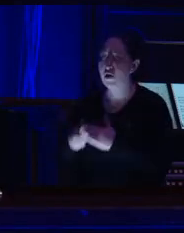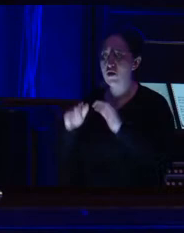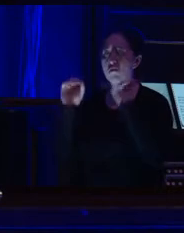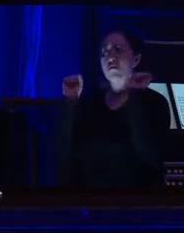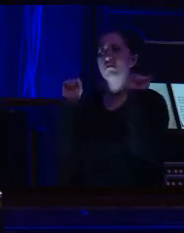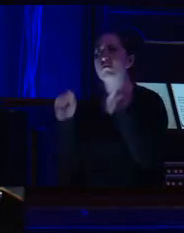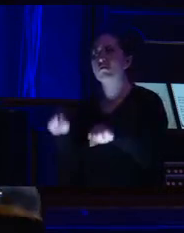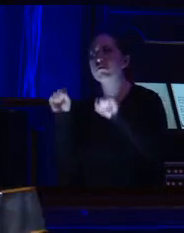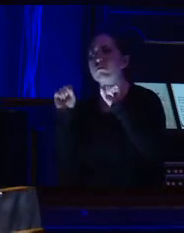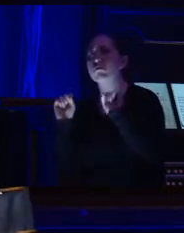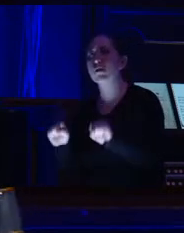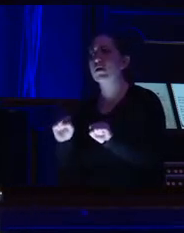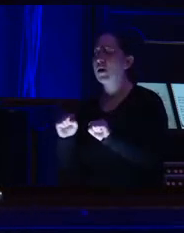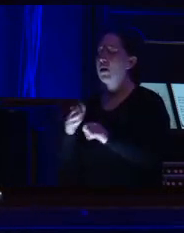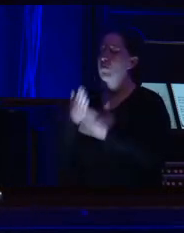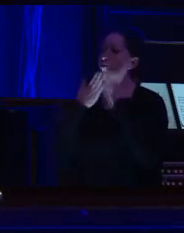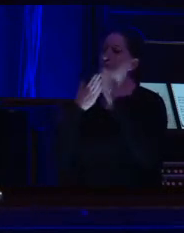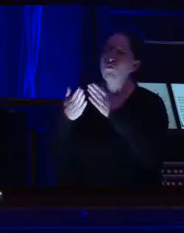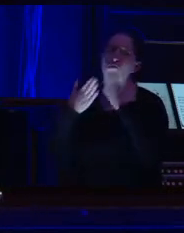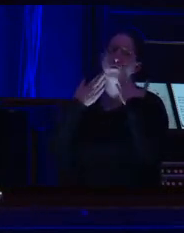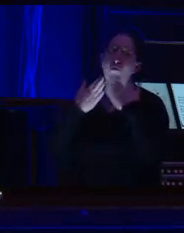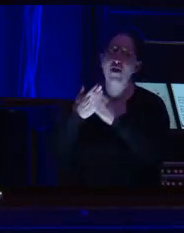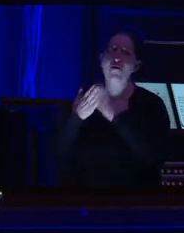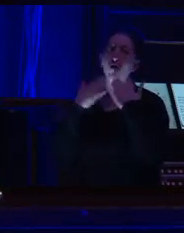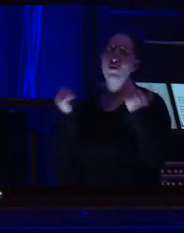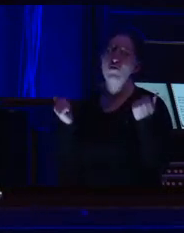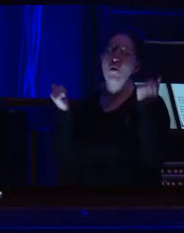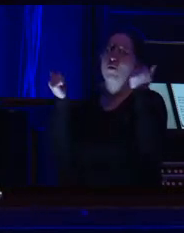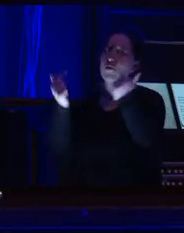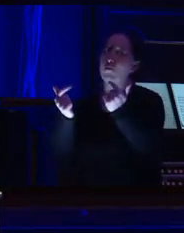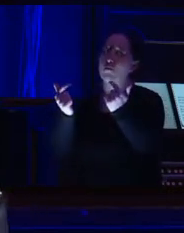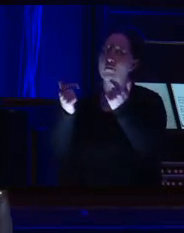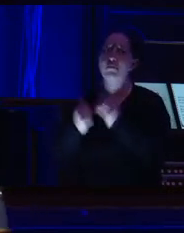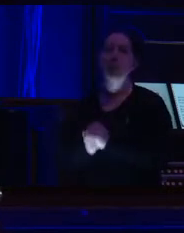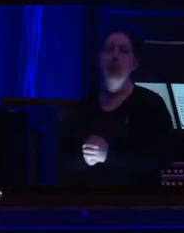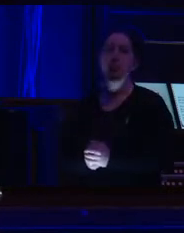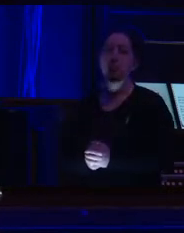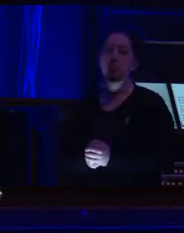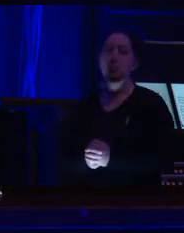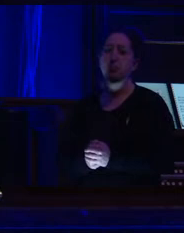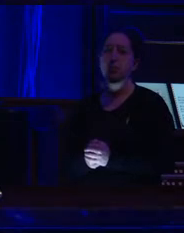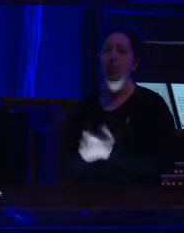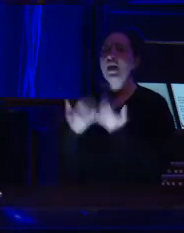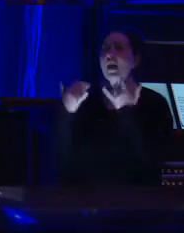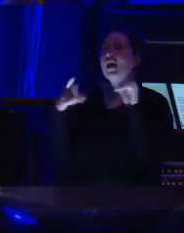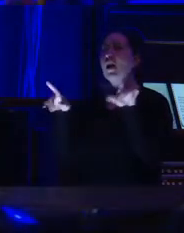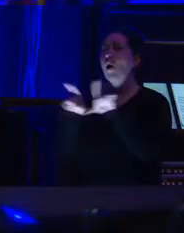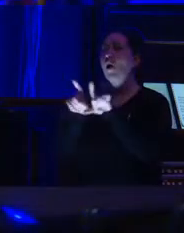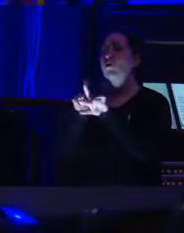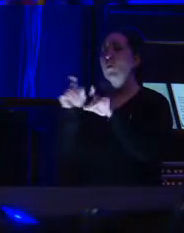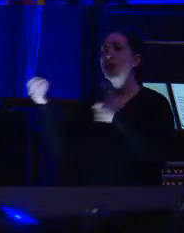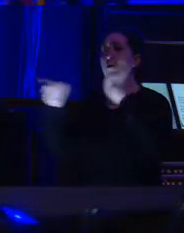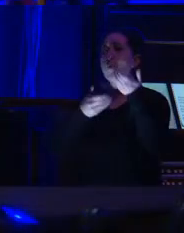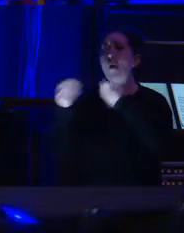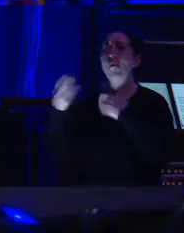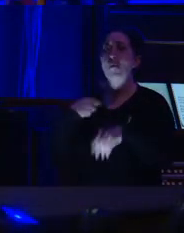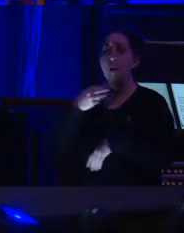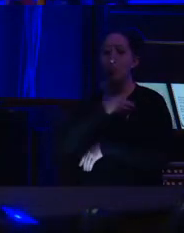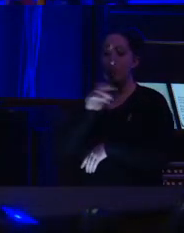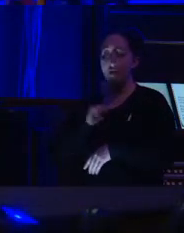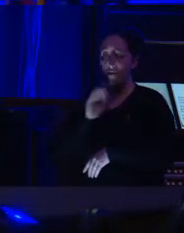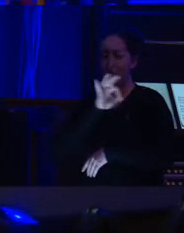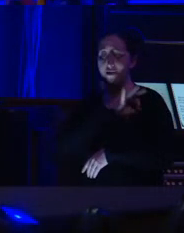ability, and I am so grateful to all of you. And I'd also like to welcome members of our staff,